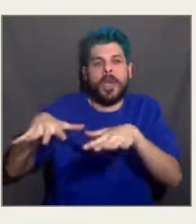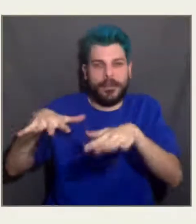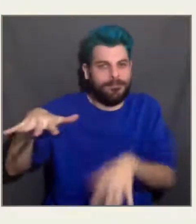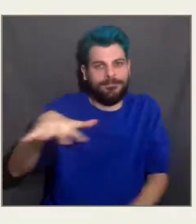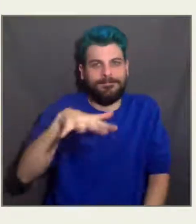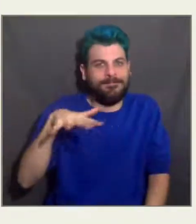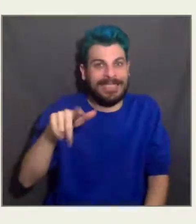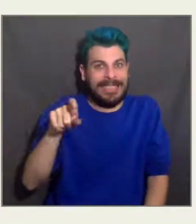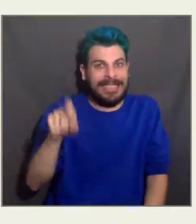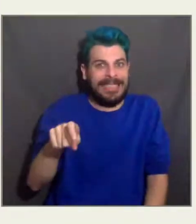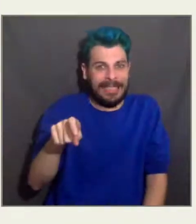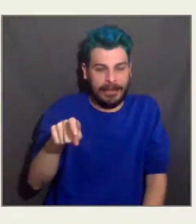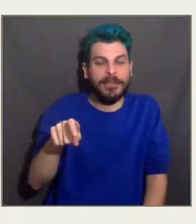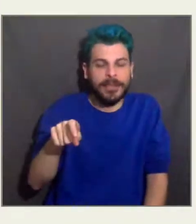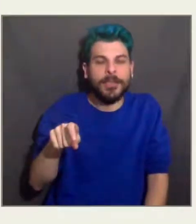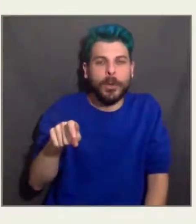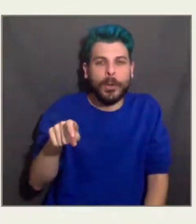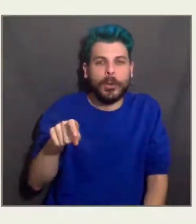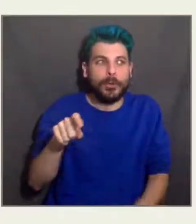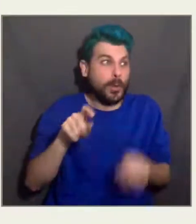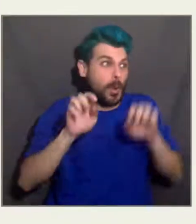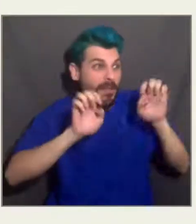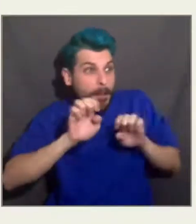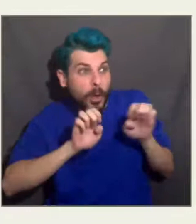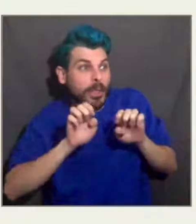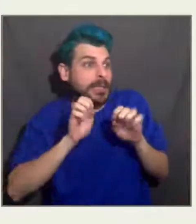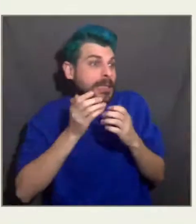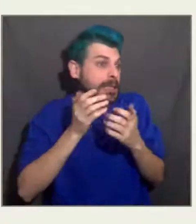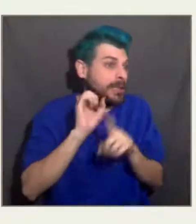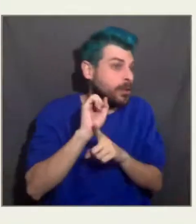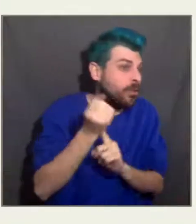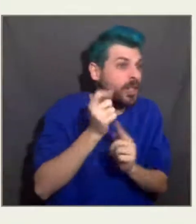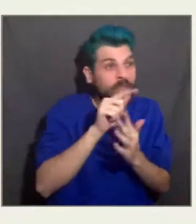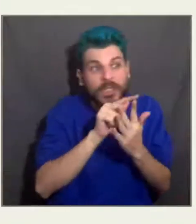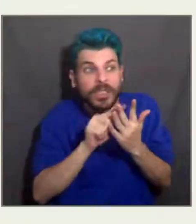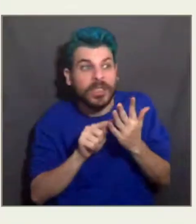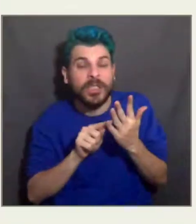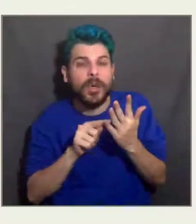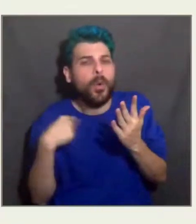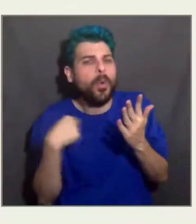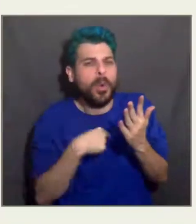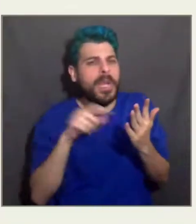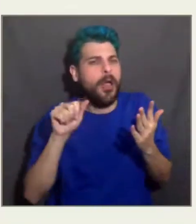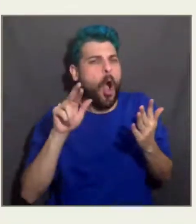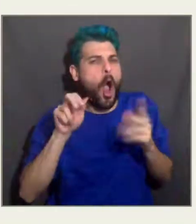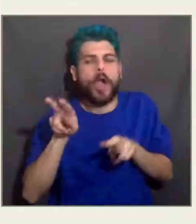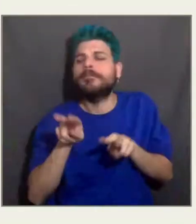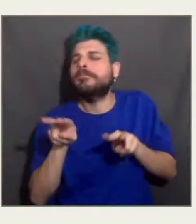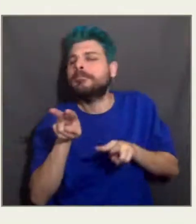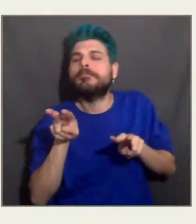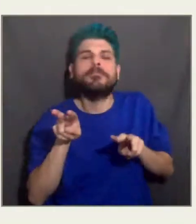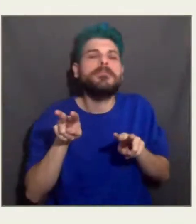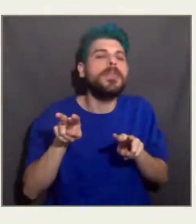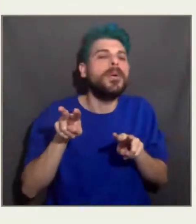taking care of these emergency situations that confront us right now. I appreciate that. Okay.